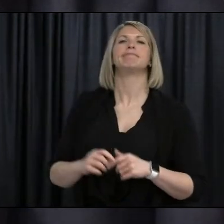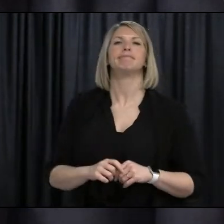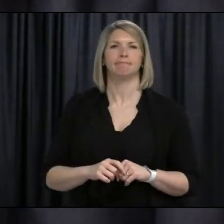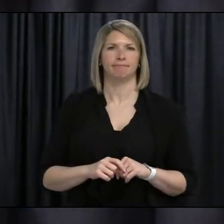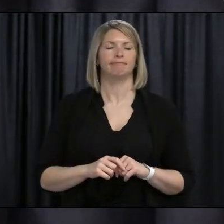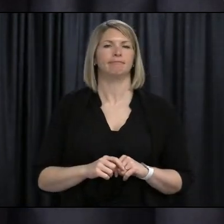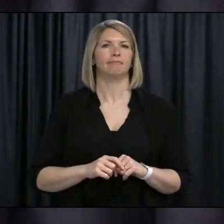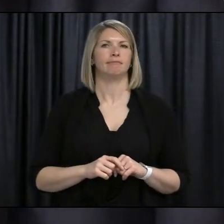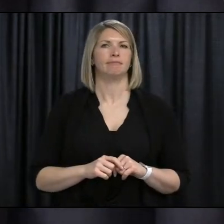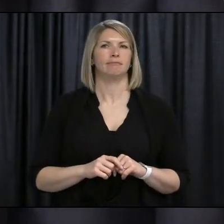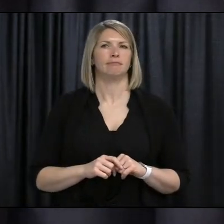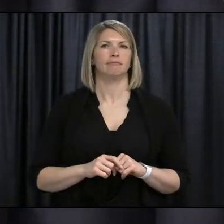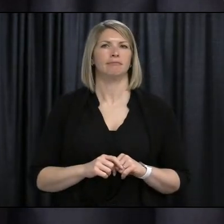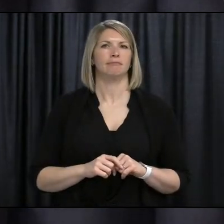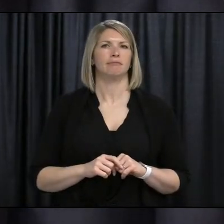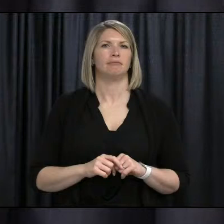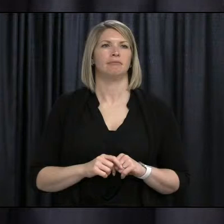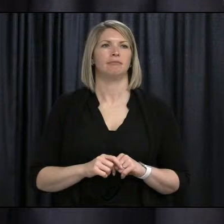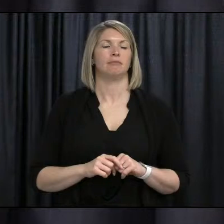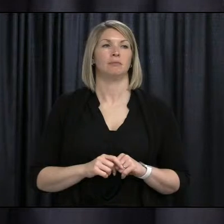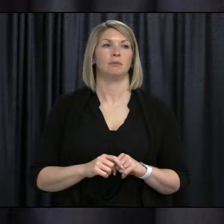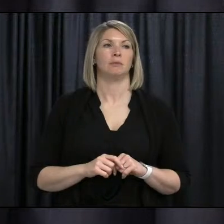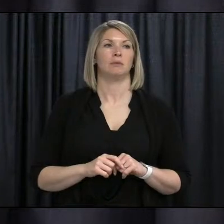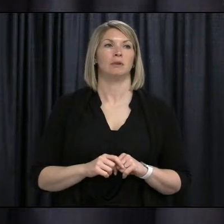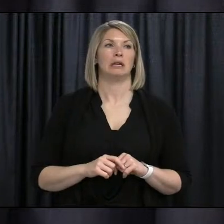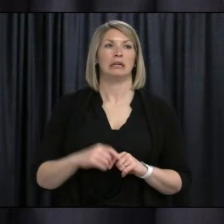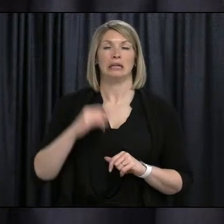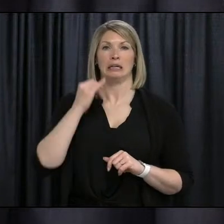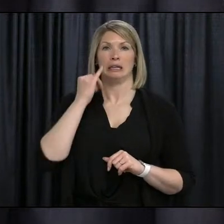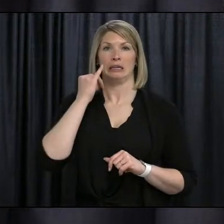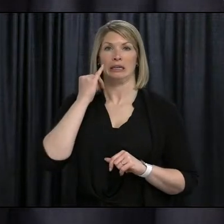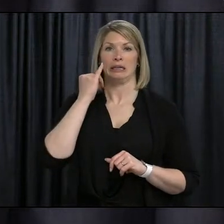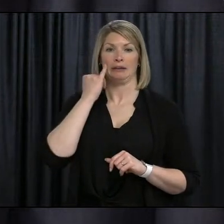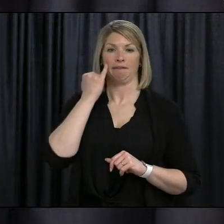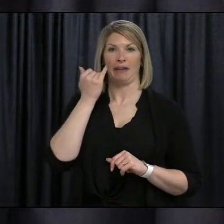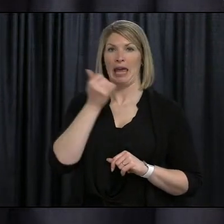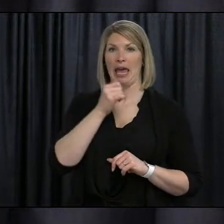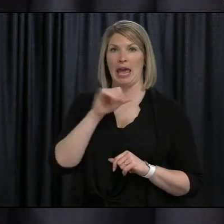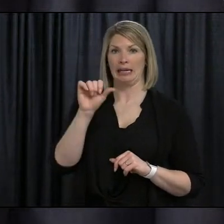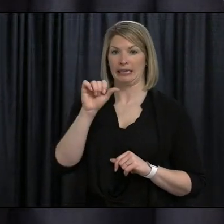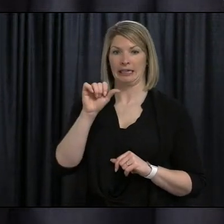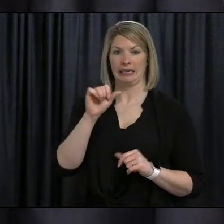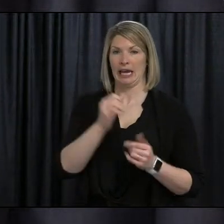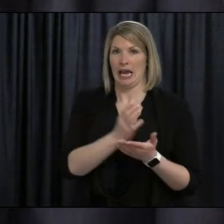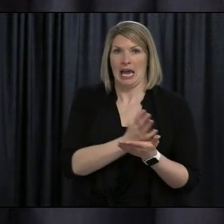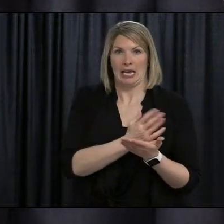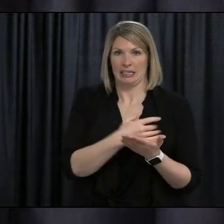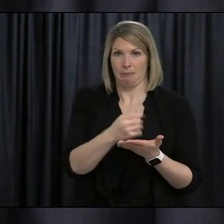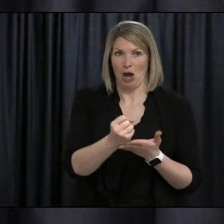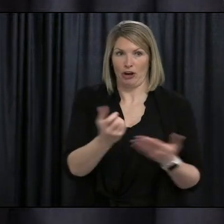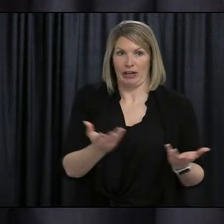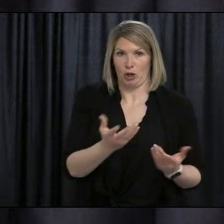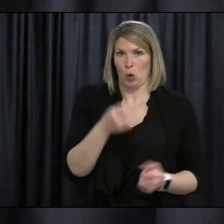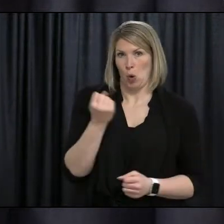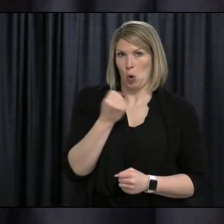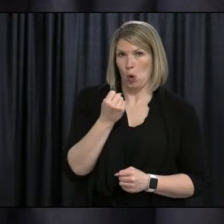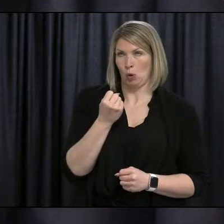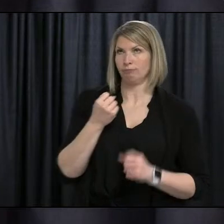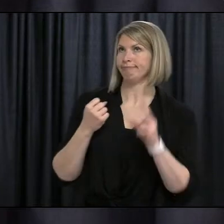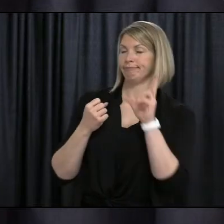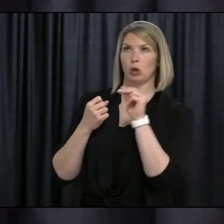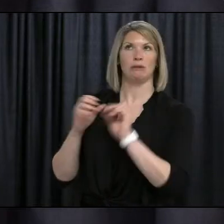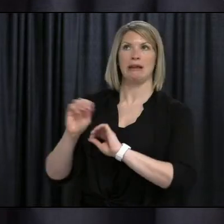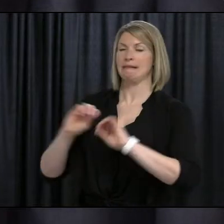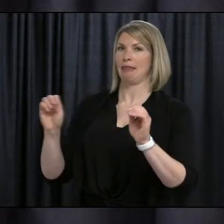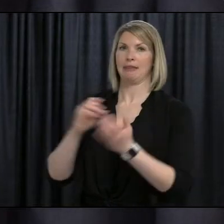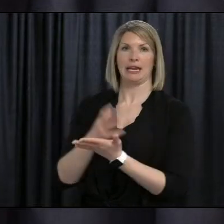was doses that expire here that you might have held on to. We haven't had any doses expire here, and nor do we